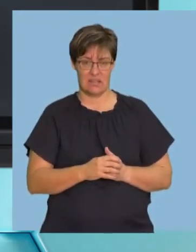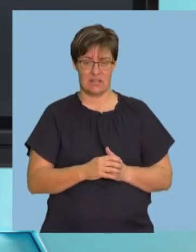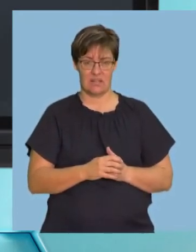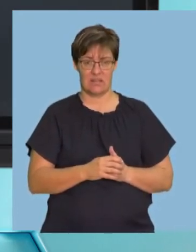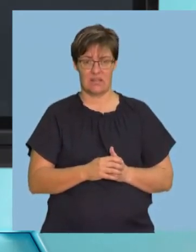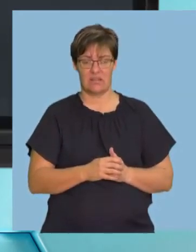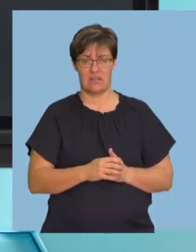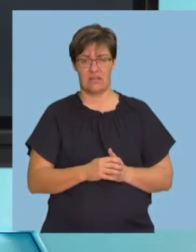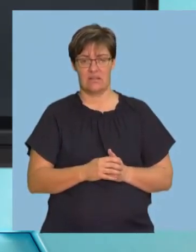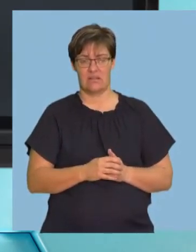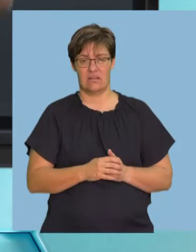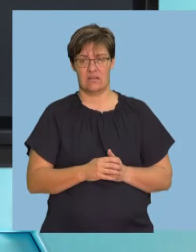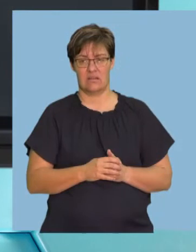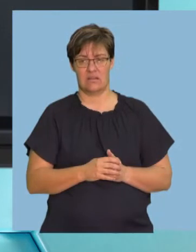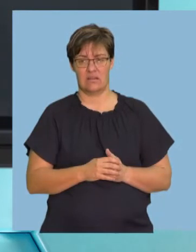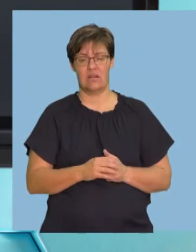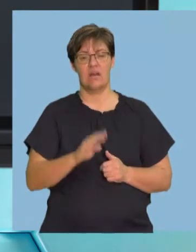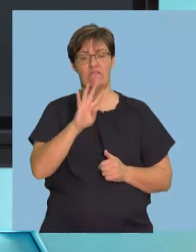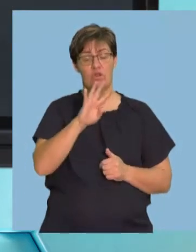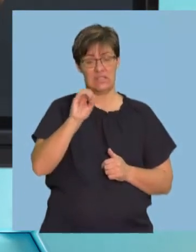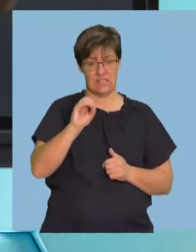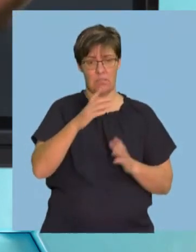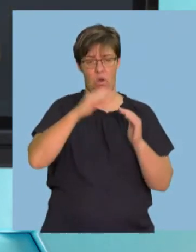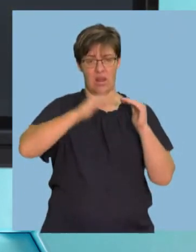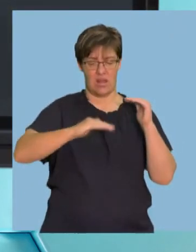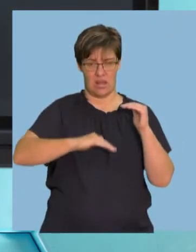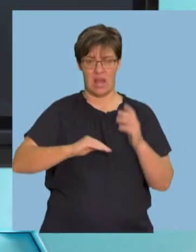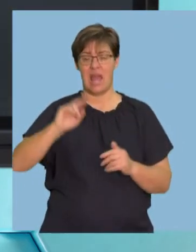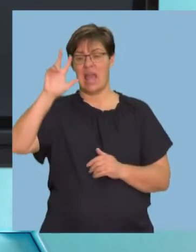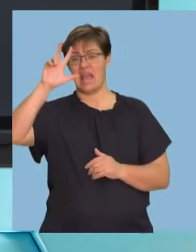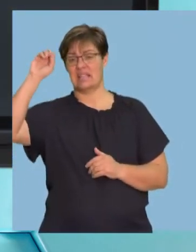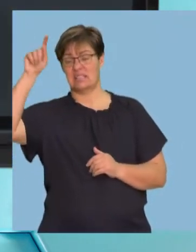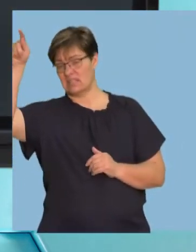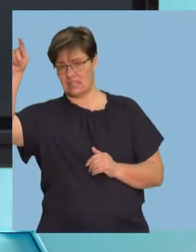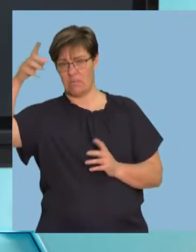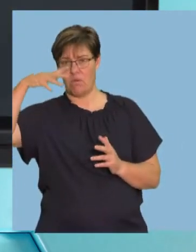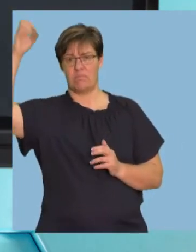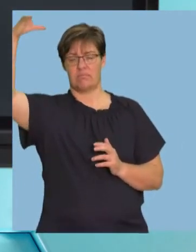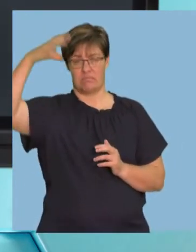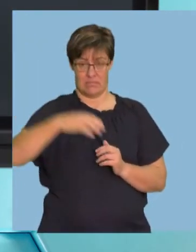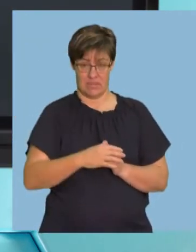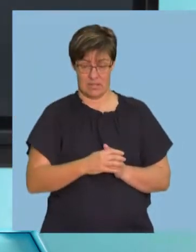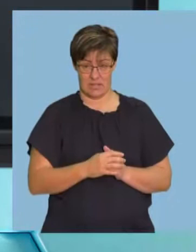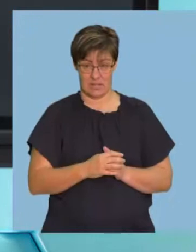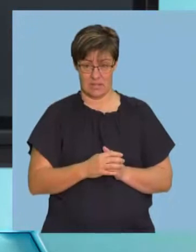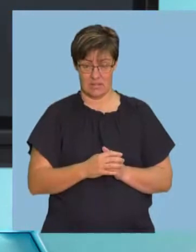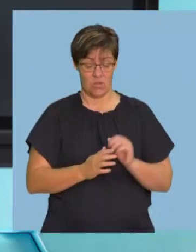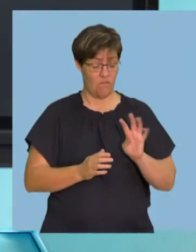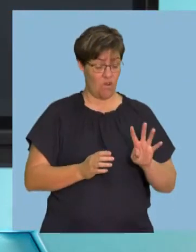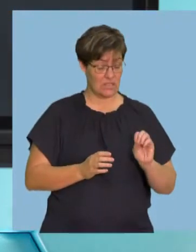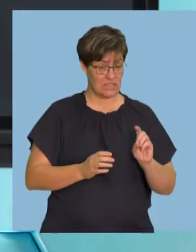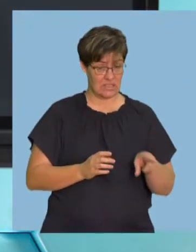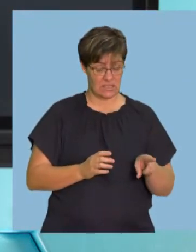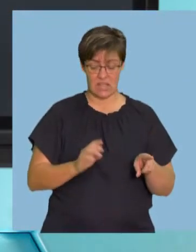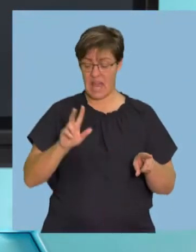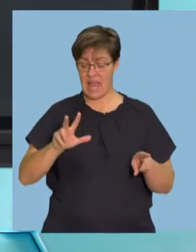A 40-watt bulb, for example, glows dimmer compared to an 80-watt bulb. So if you compare 40 watt versus